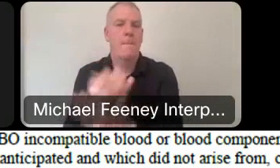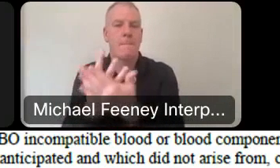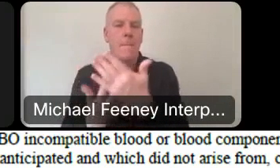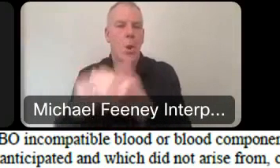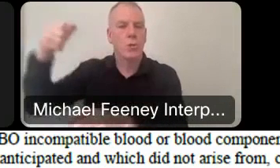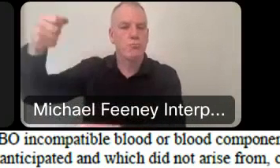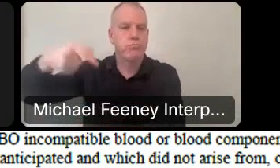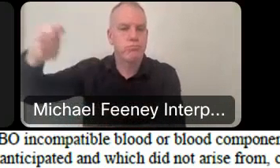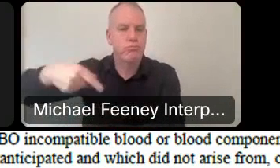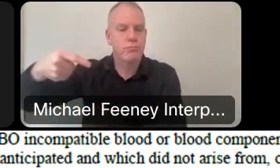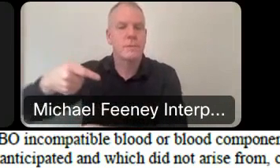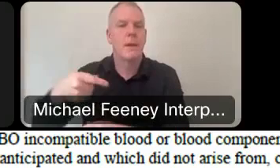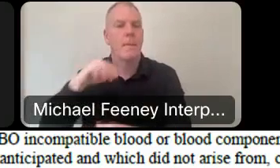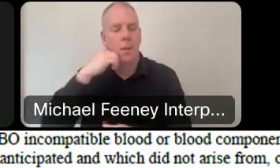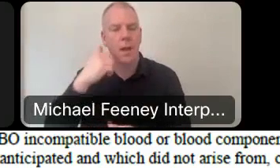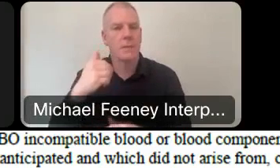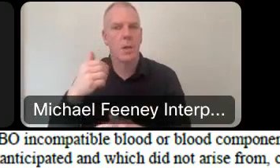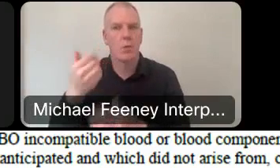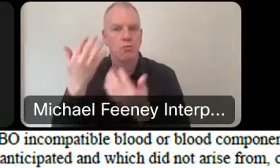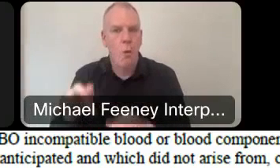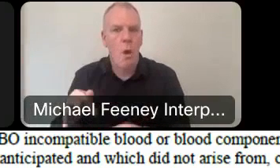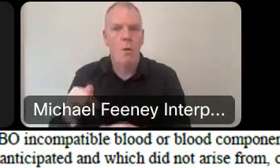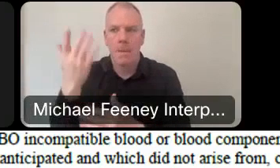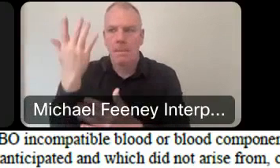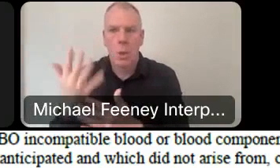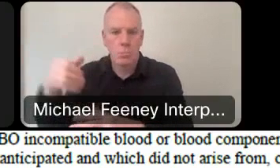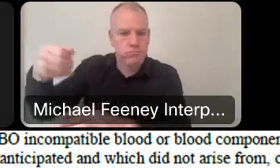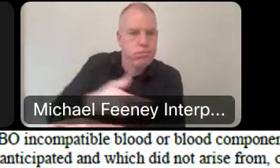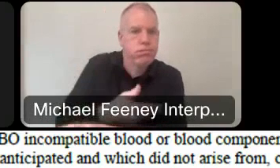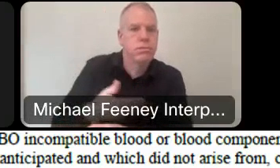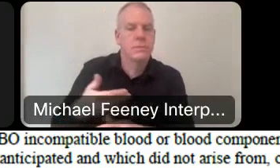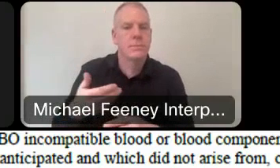of an ABO incompatible blood or blood component.